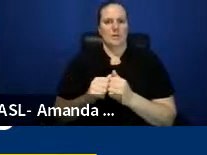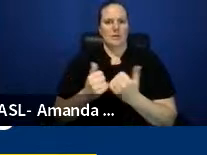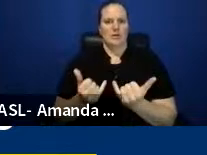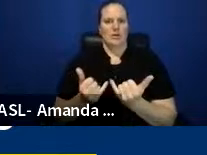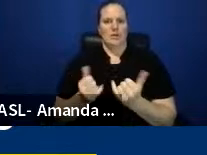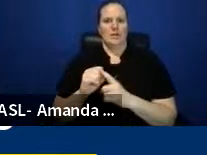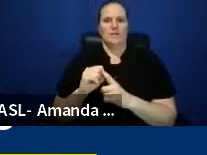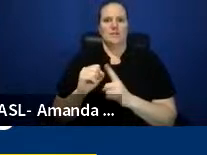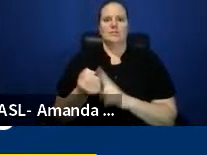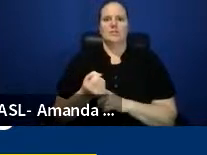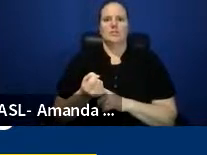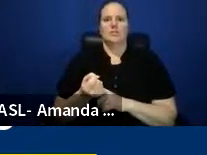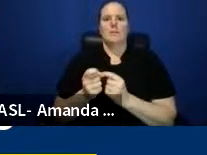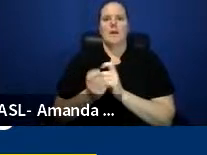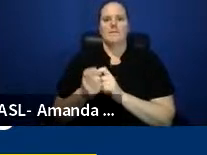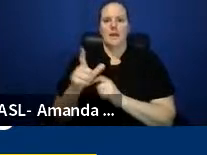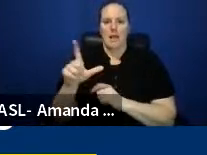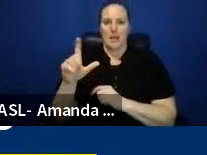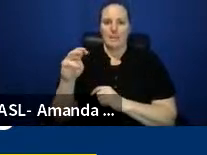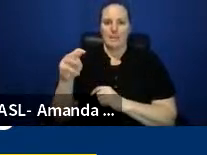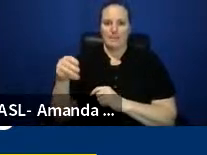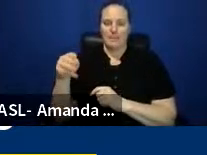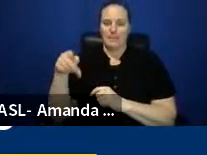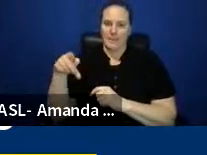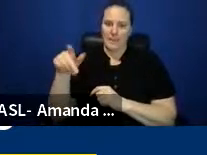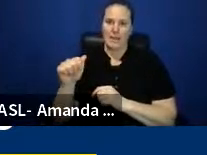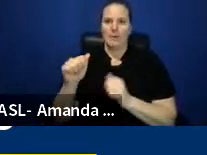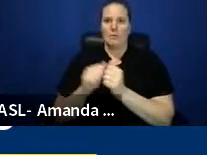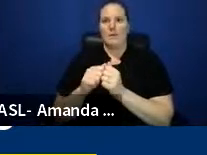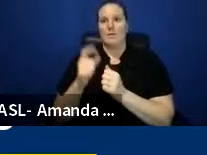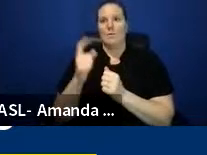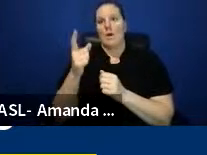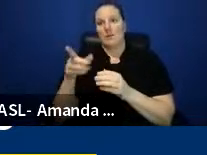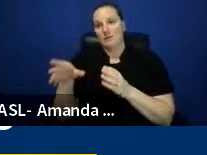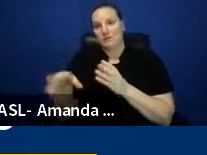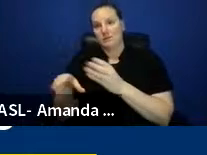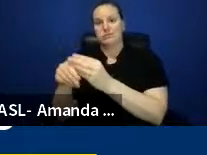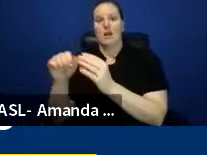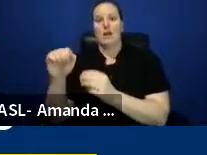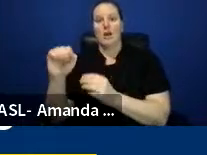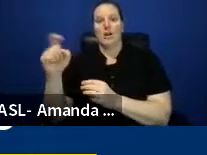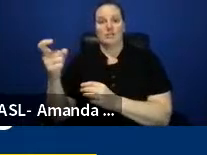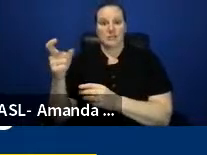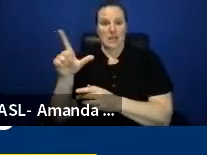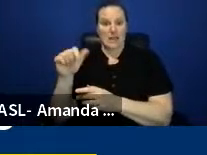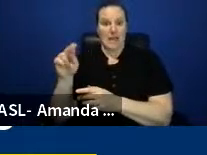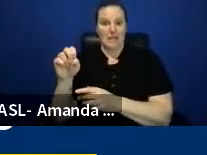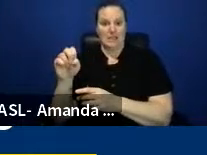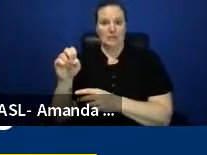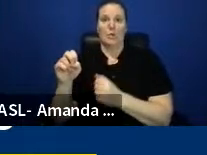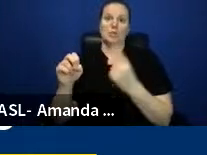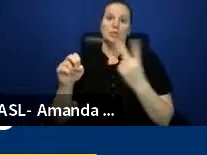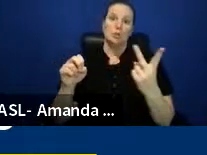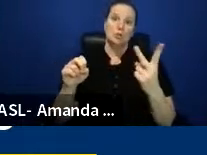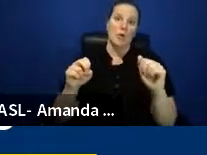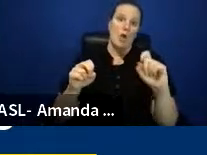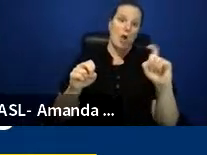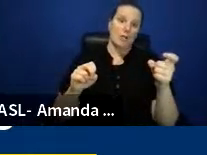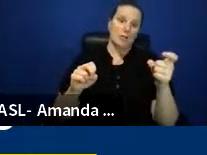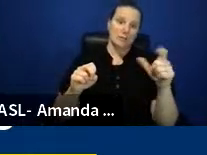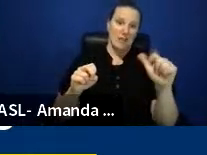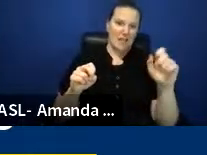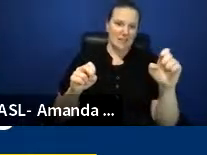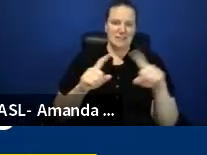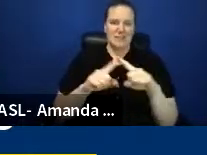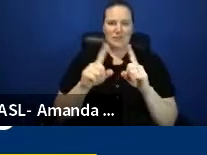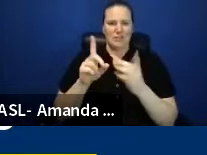And the modified LPA with 1 auxiliary lane or the modified LPA with 2 auxiliary lanes, those are different design options. We didn't really go through those